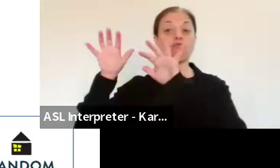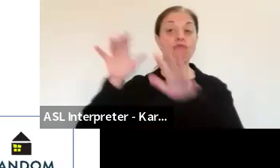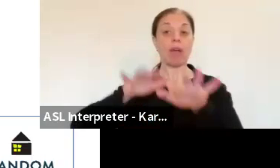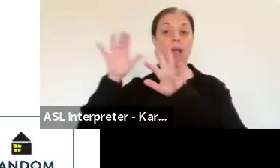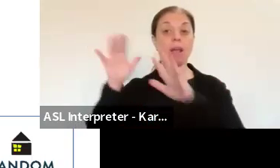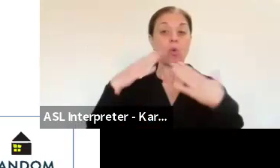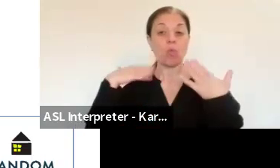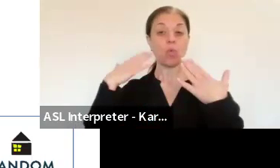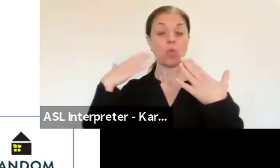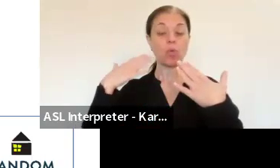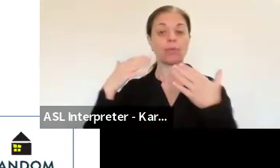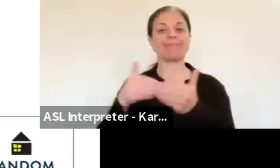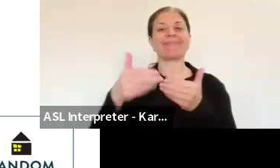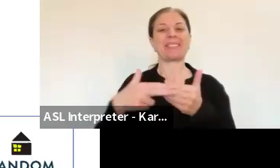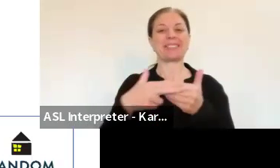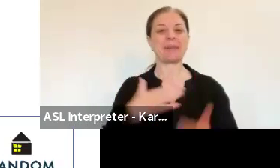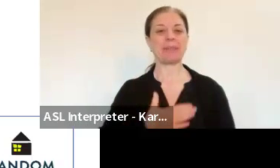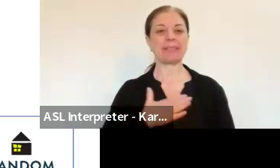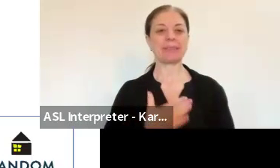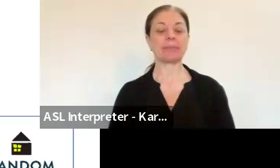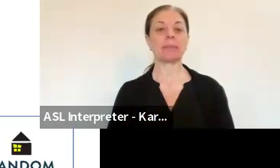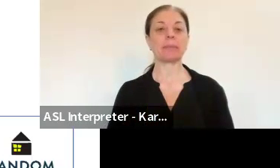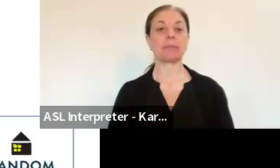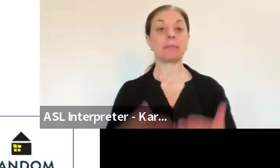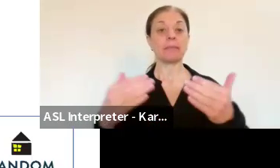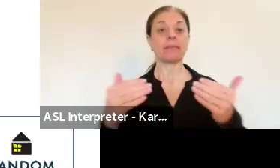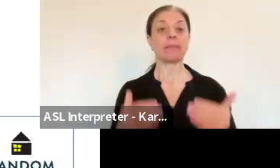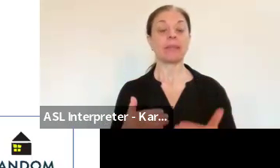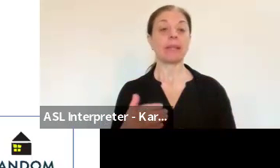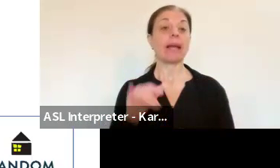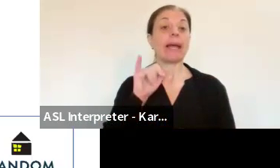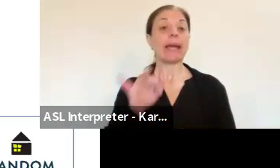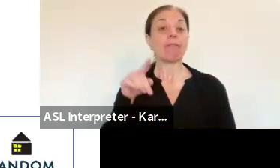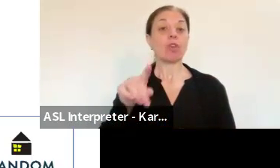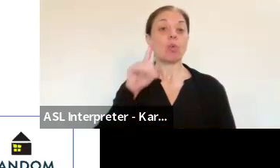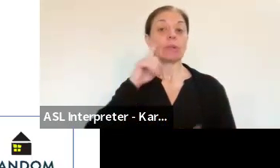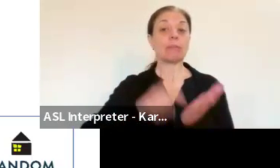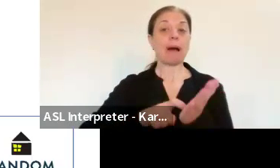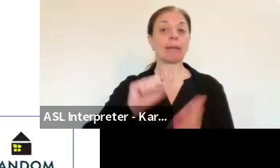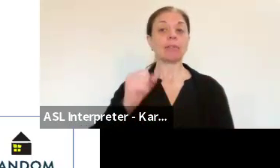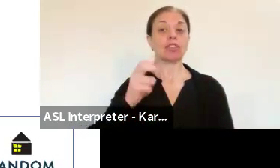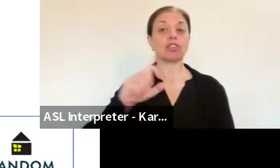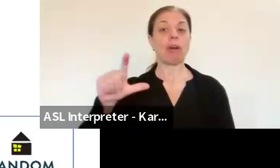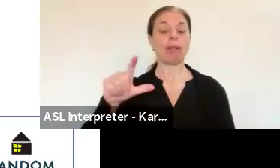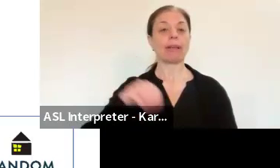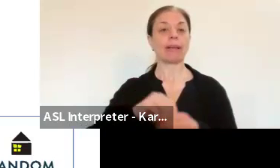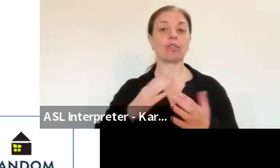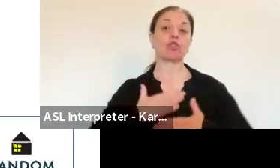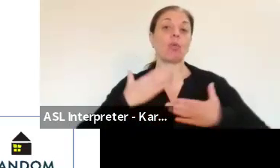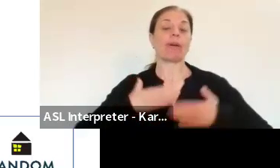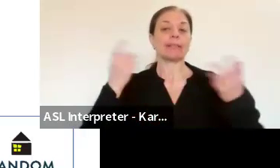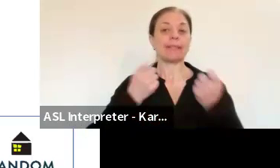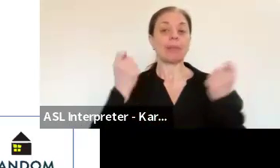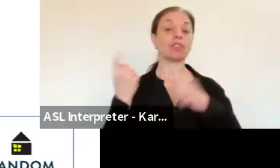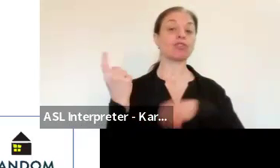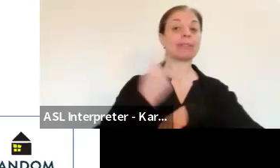rain. Next slide, please. And if you spot a shell. In this joyous celebration of a